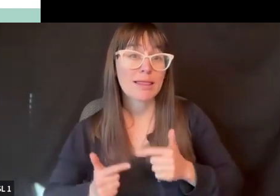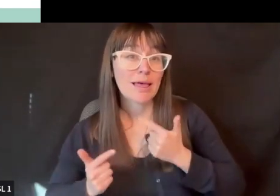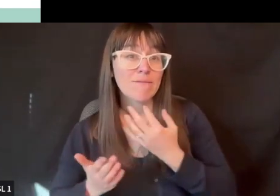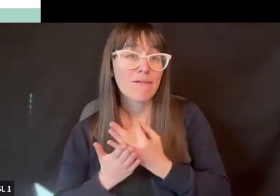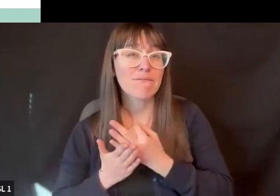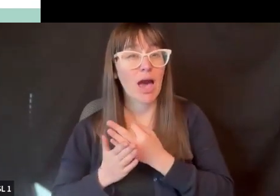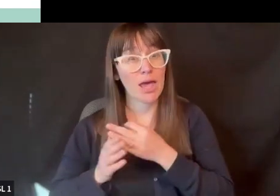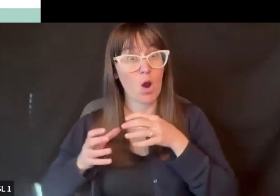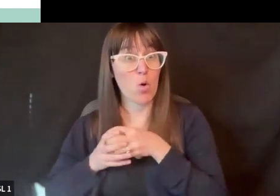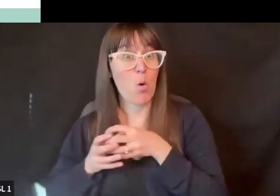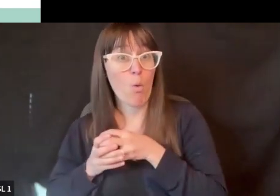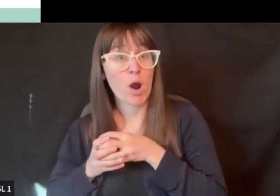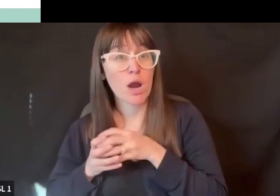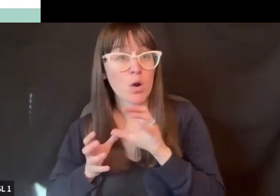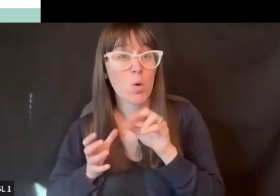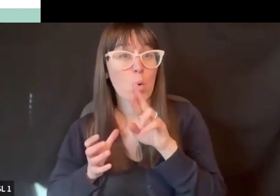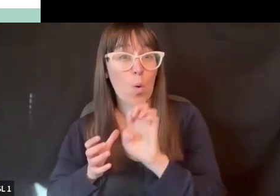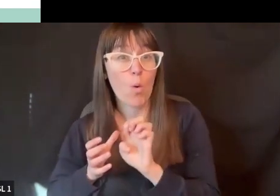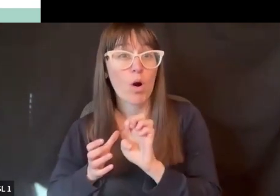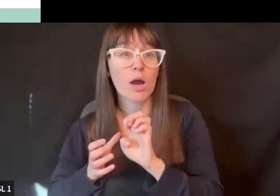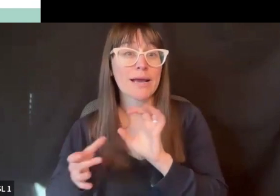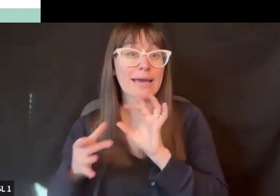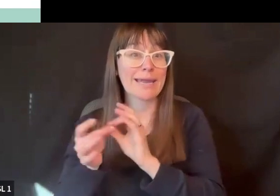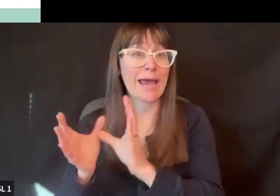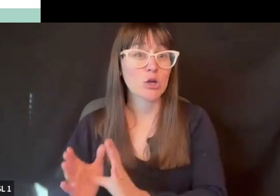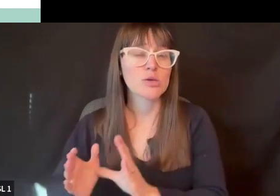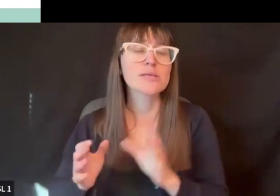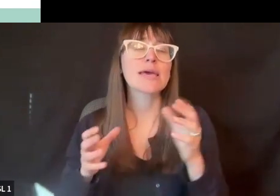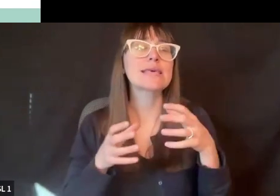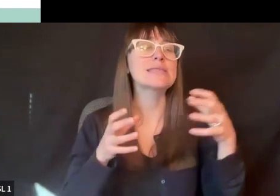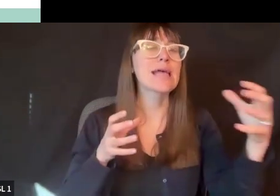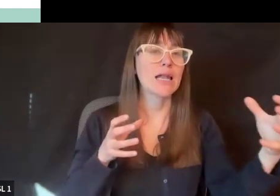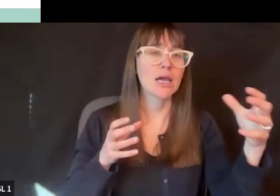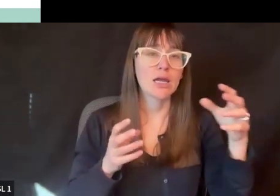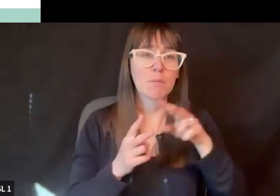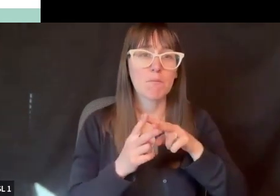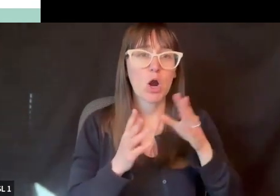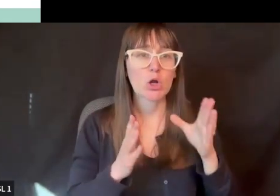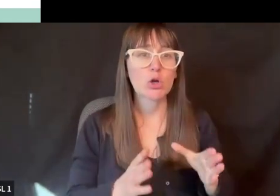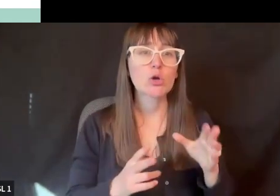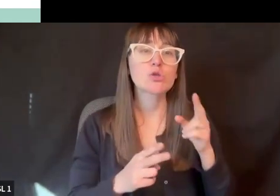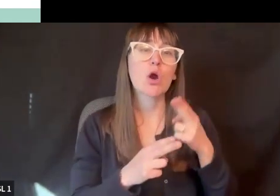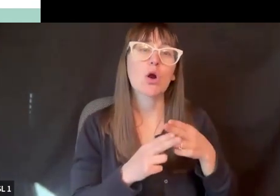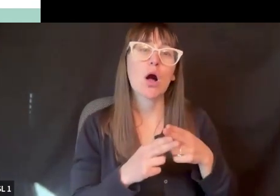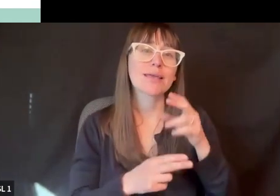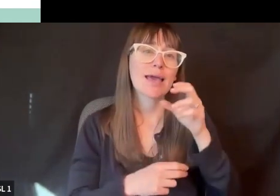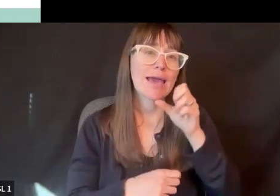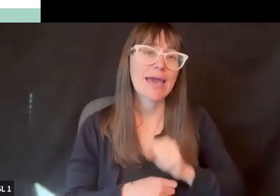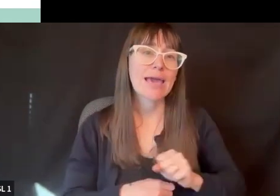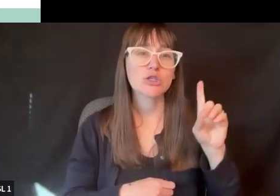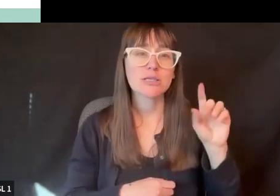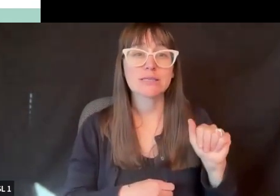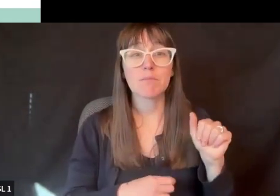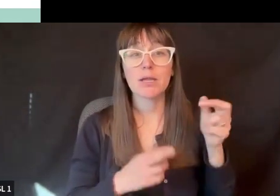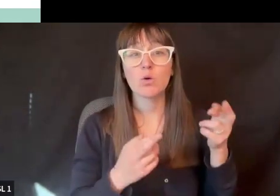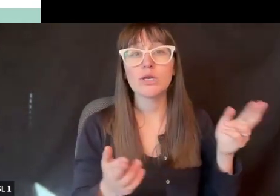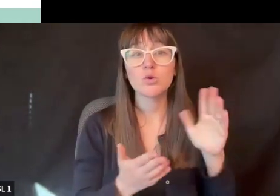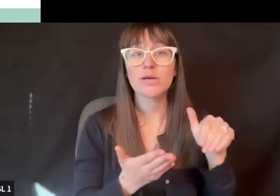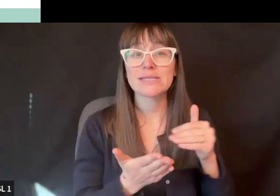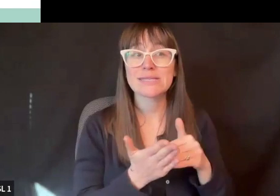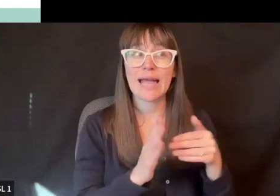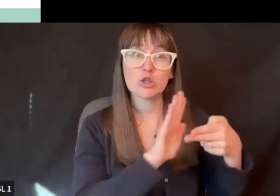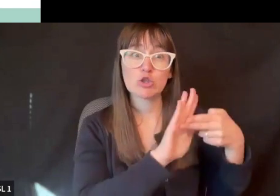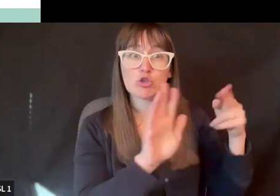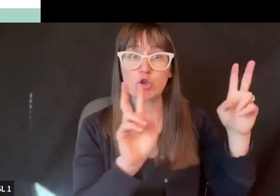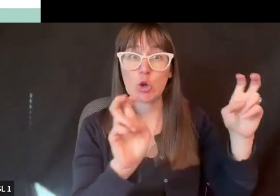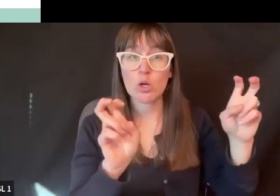Living Fund are the core, they are our Age and Disability Resource Connector. The extended partners are we call Age and Disability Resource